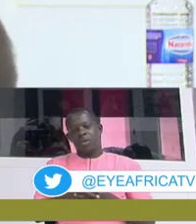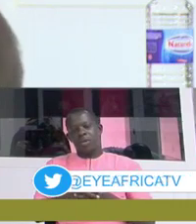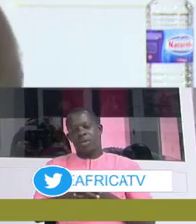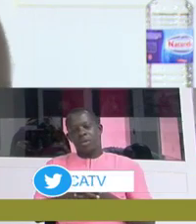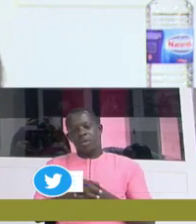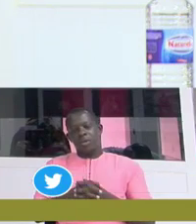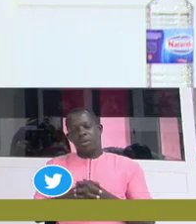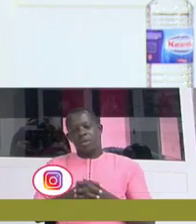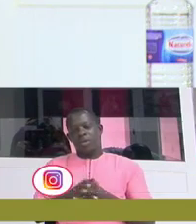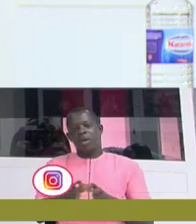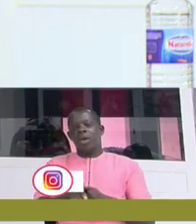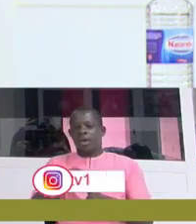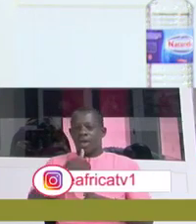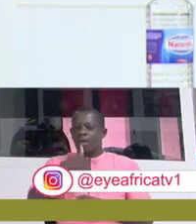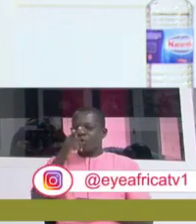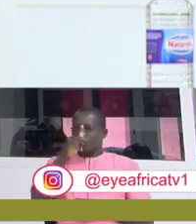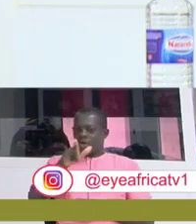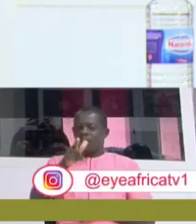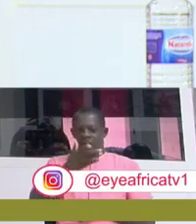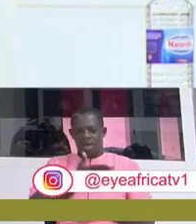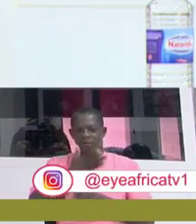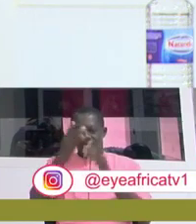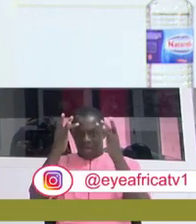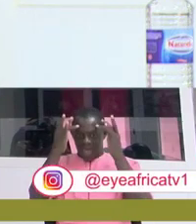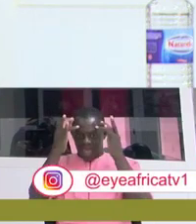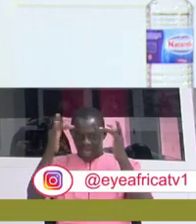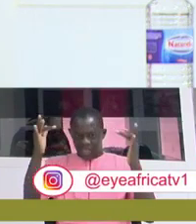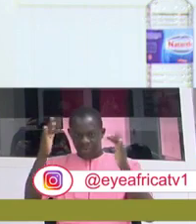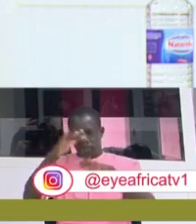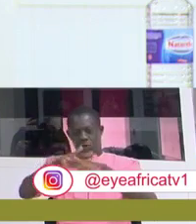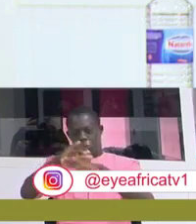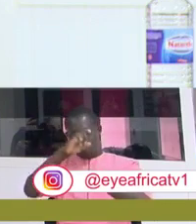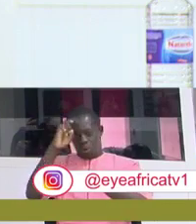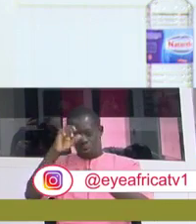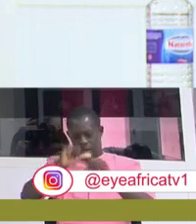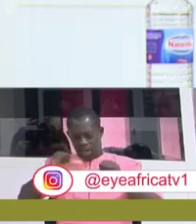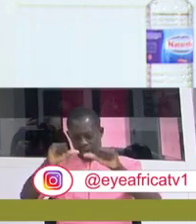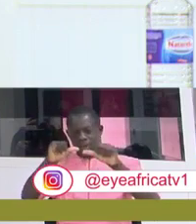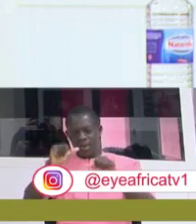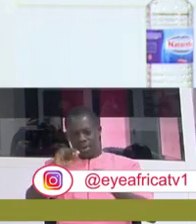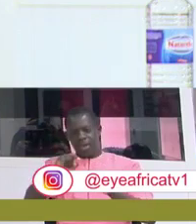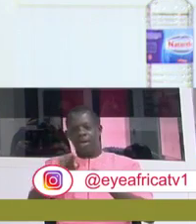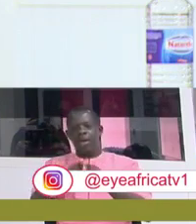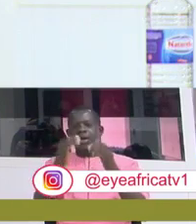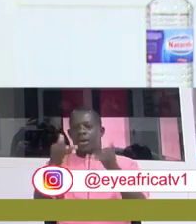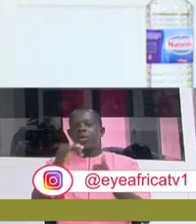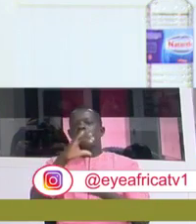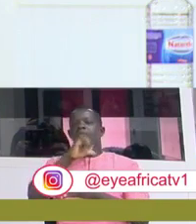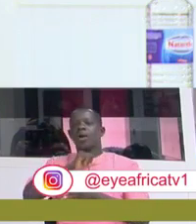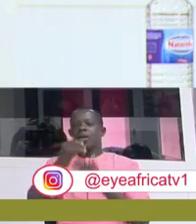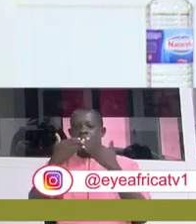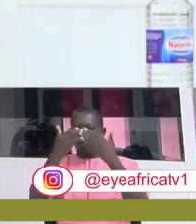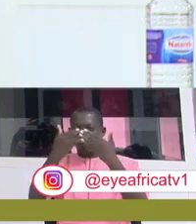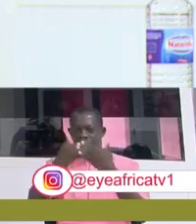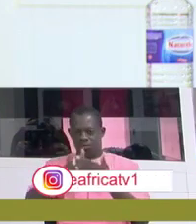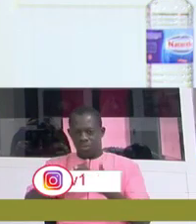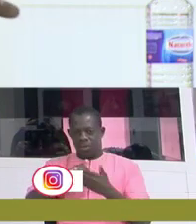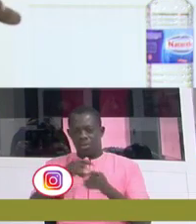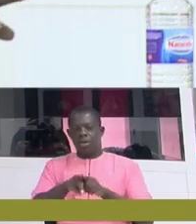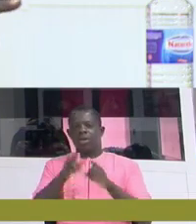those rods. In the work, I developed experience in it. The man then said to me,